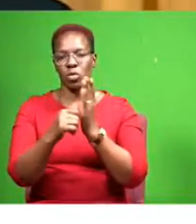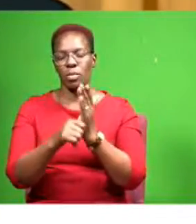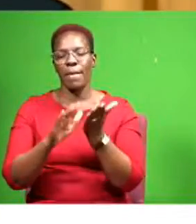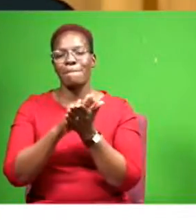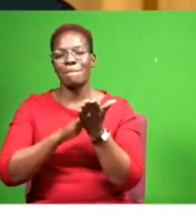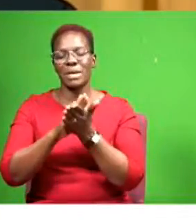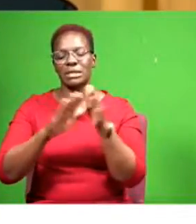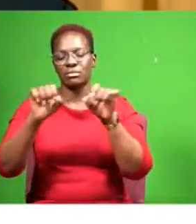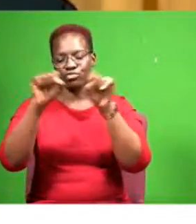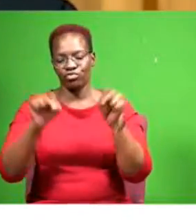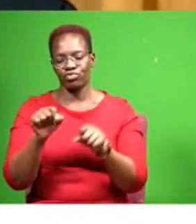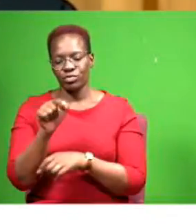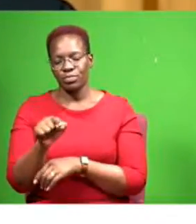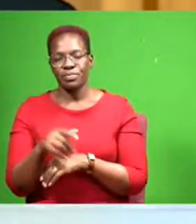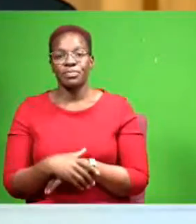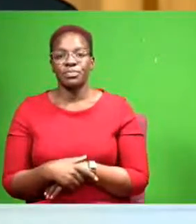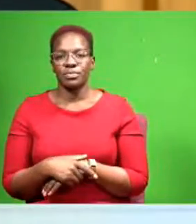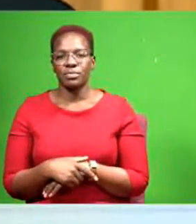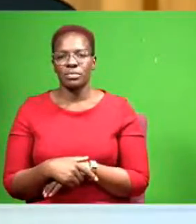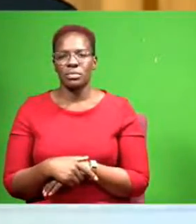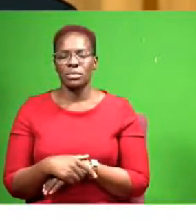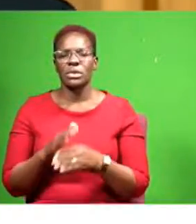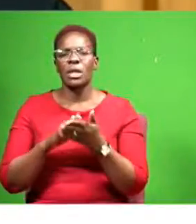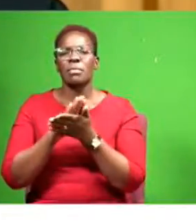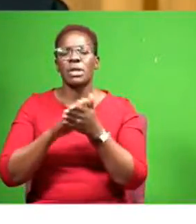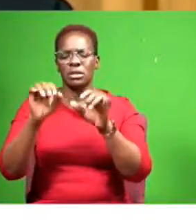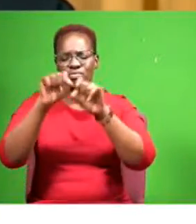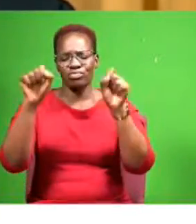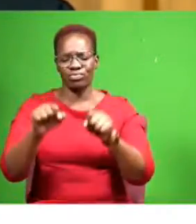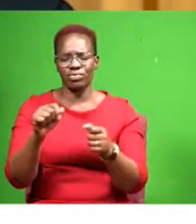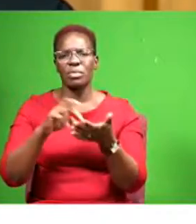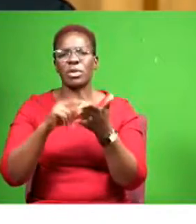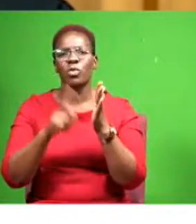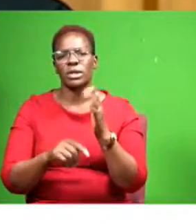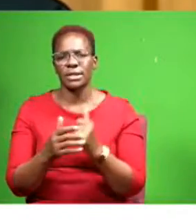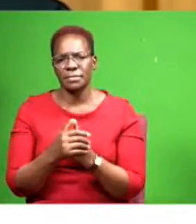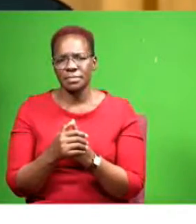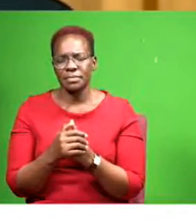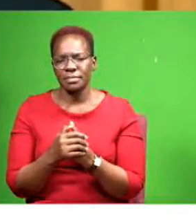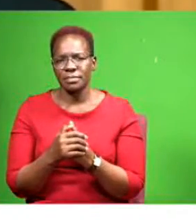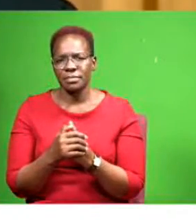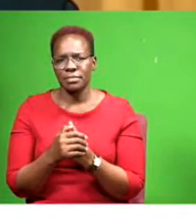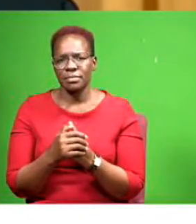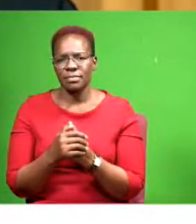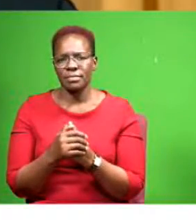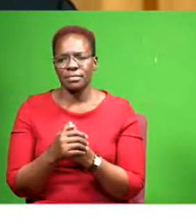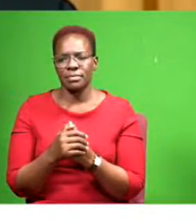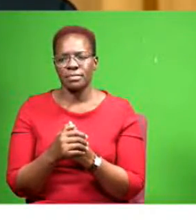structure. What is the basic structure doctrine?